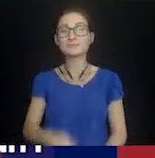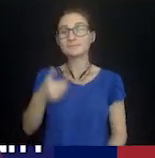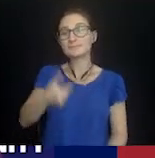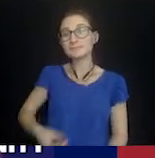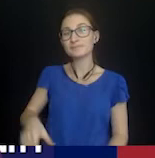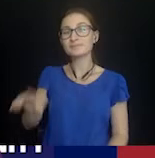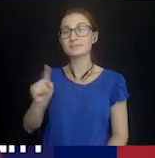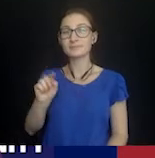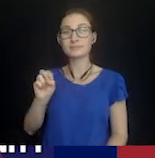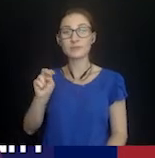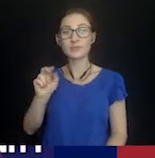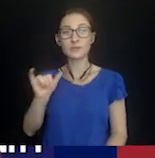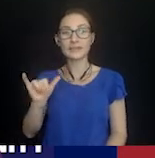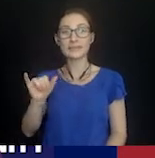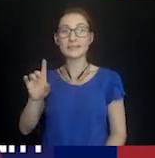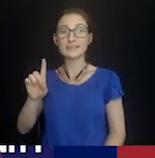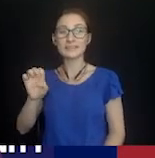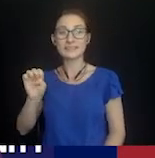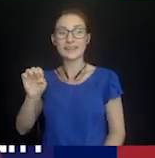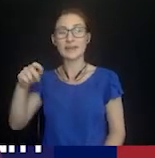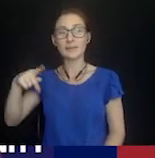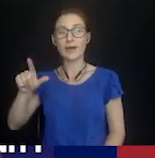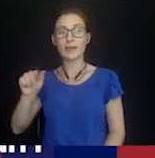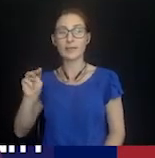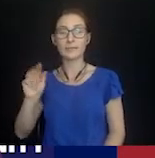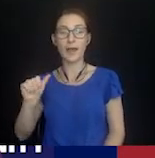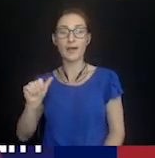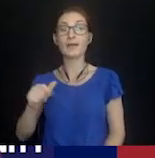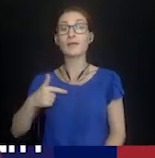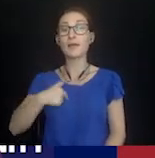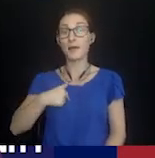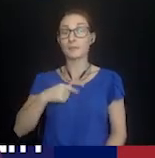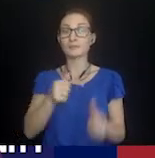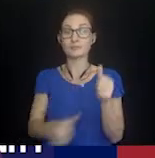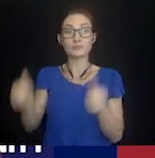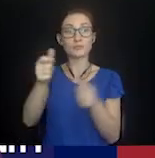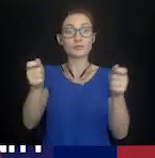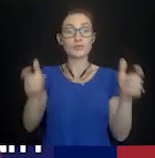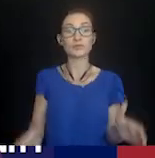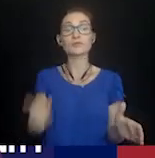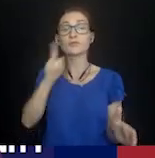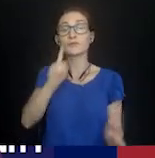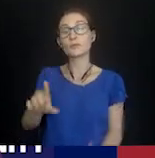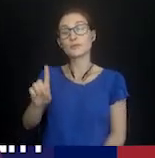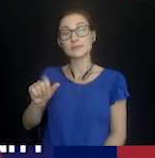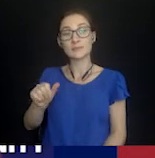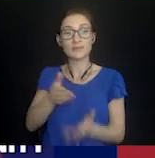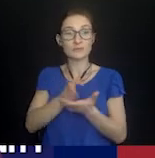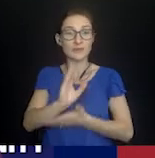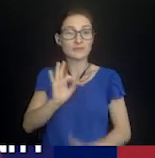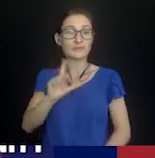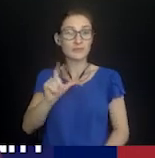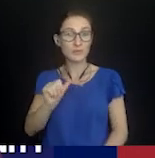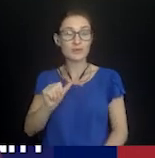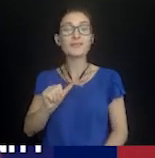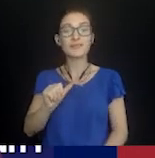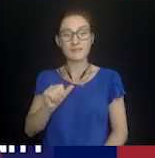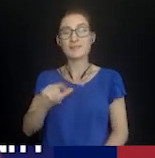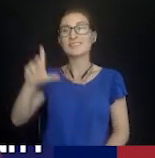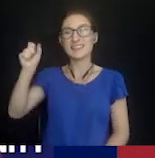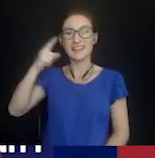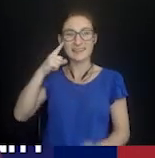name's Tony DePalma. I'm the Director of Public Policy with Disability Rights Florida out of our Tallahassee office. I am a